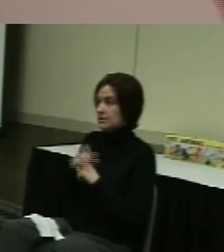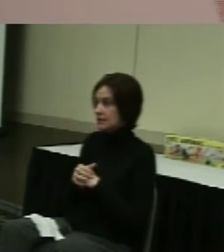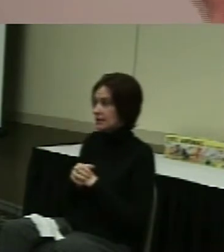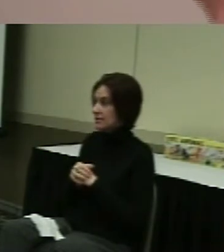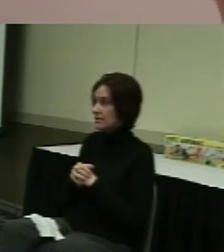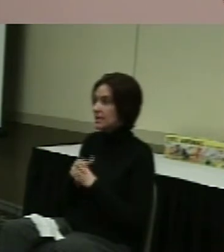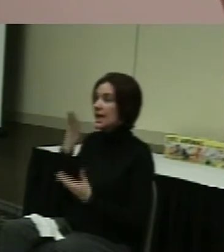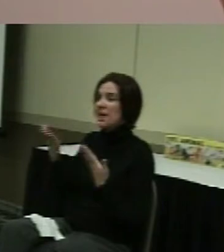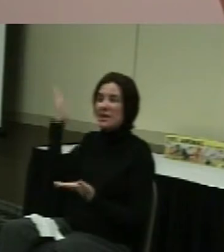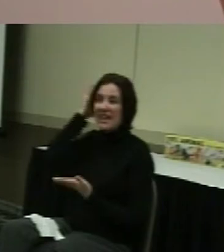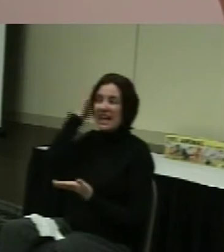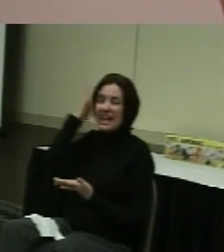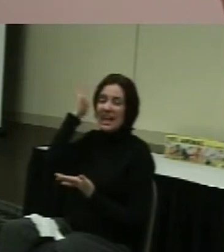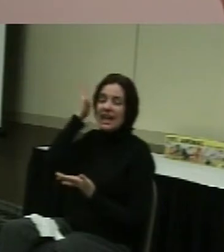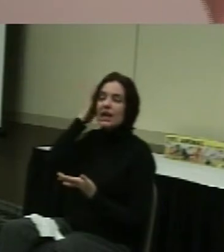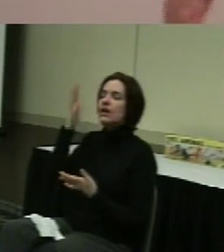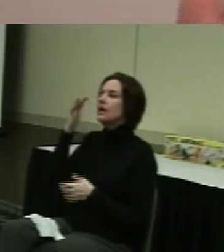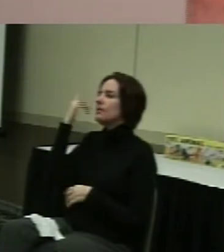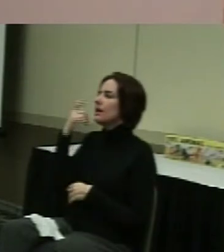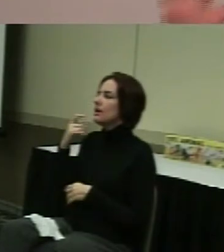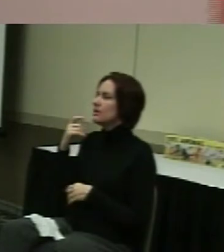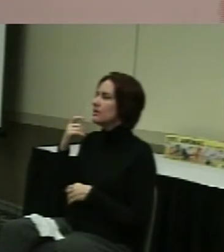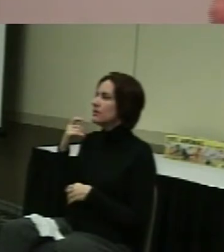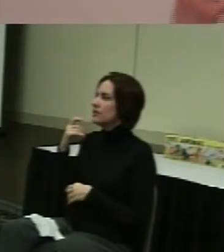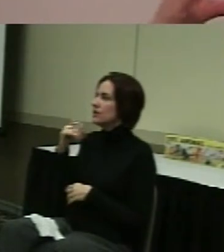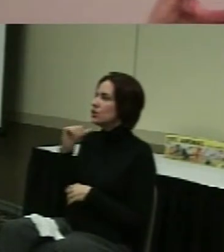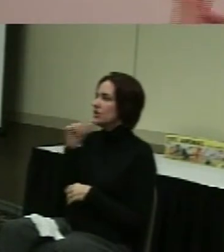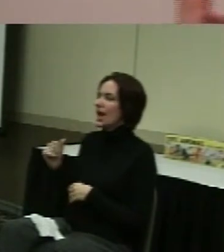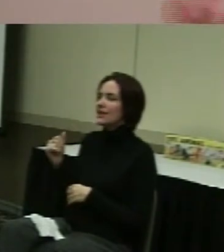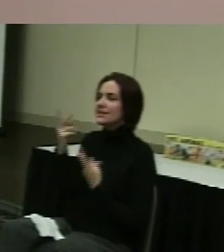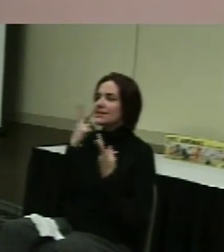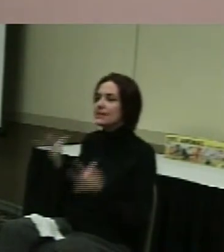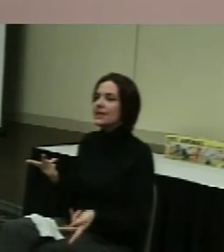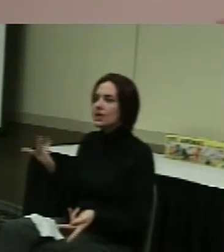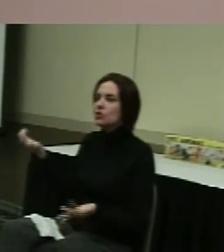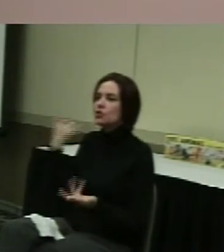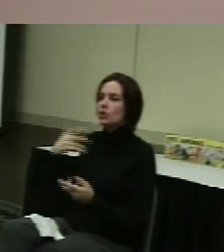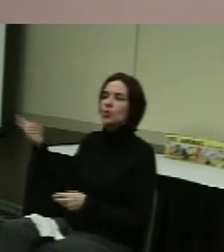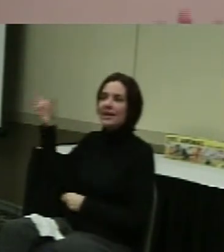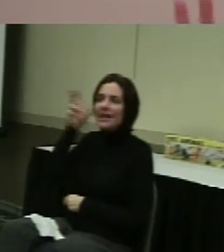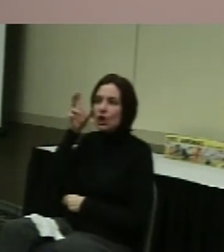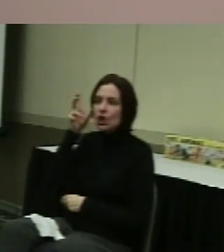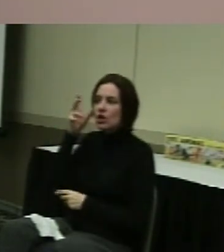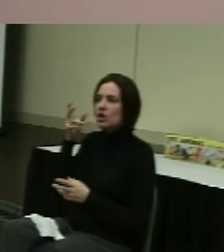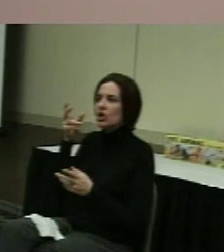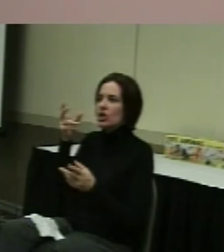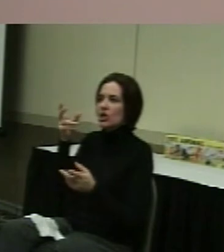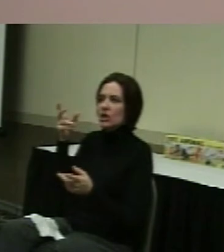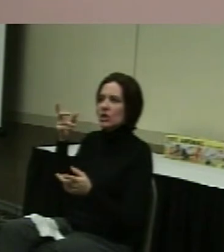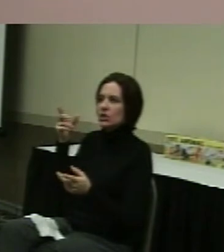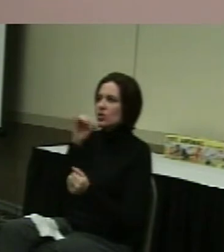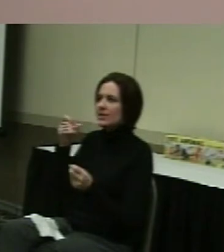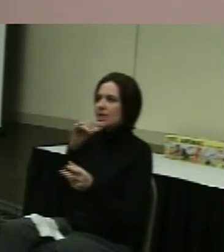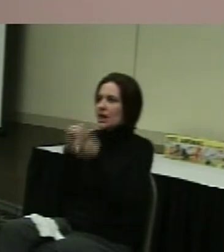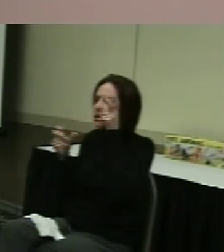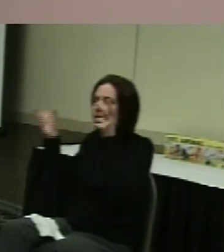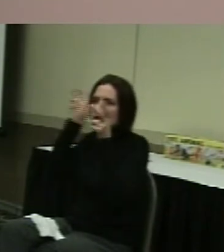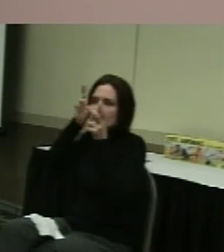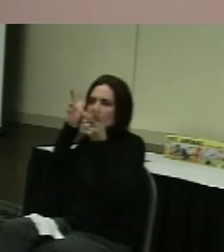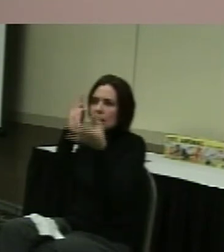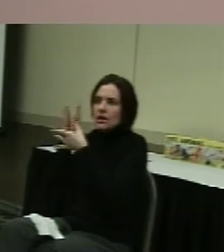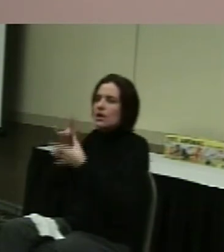She could be doing this because she's not seeing and she wants to hear, and it's just not all coming together for her. Wouldn't